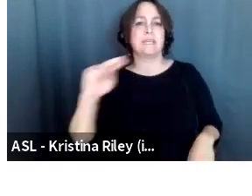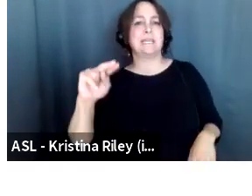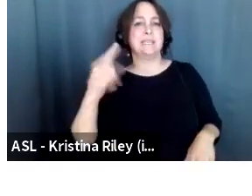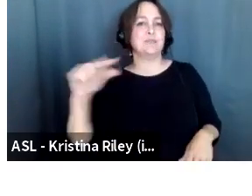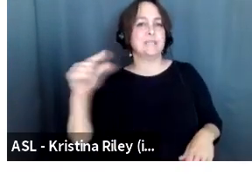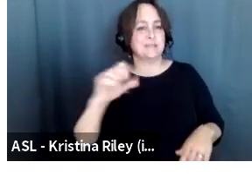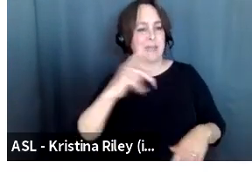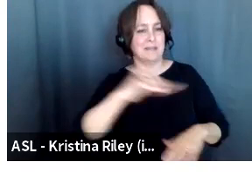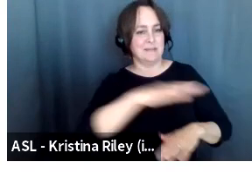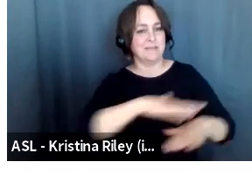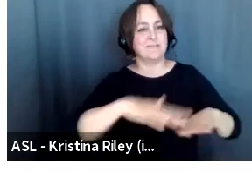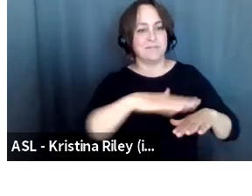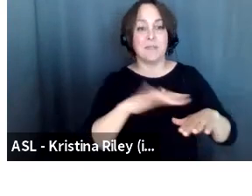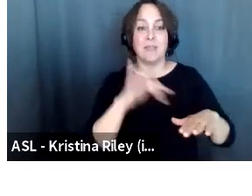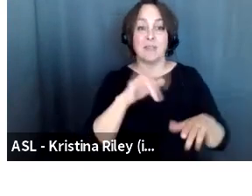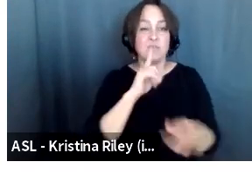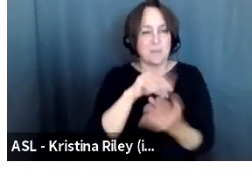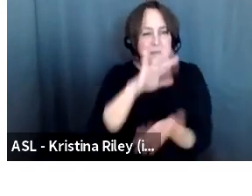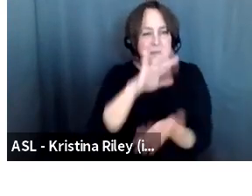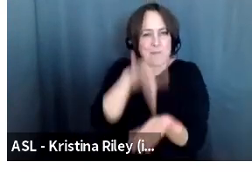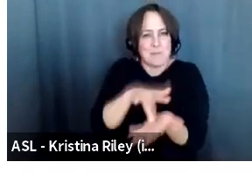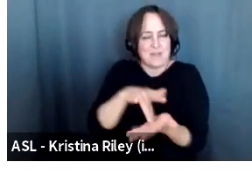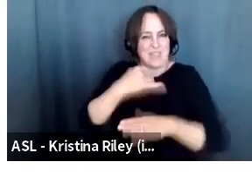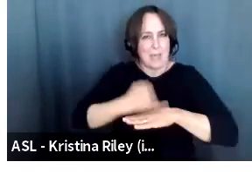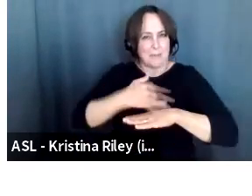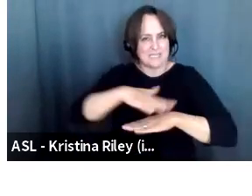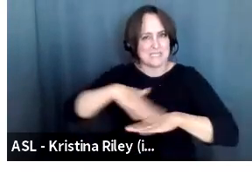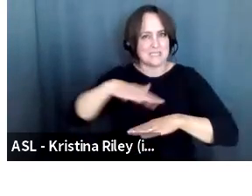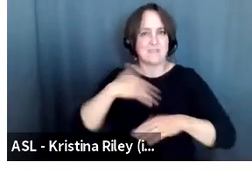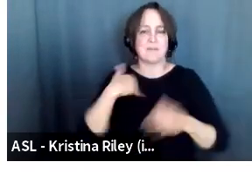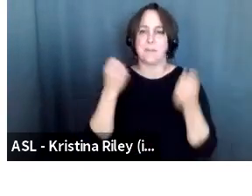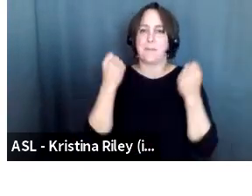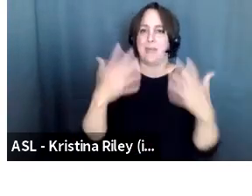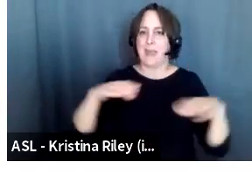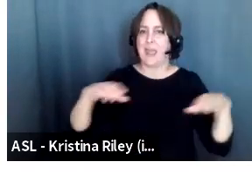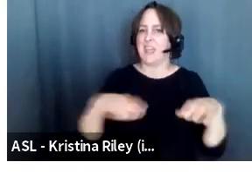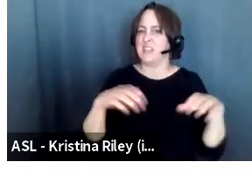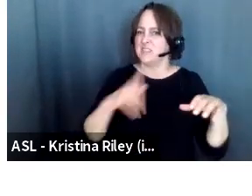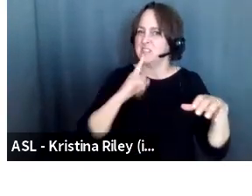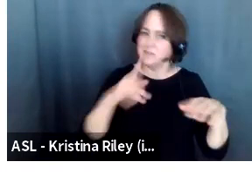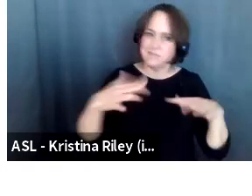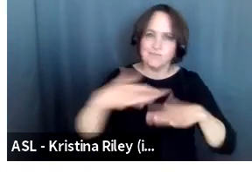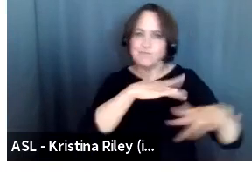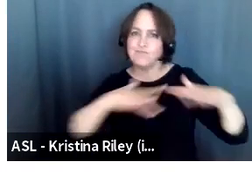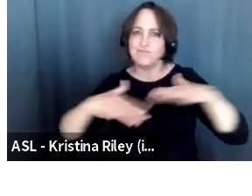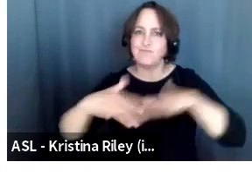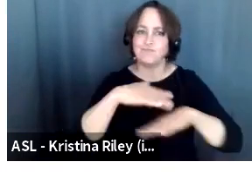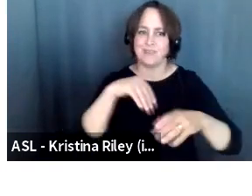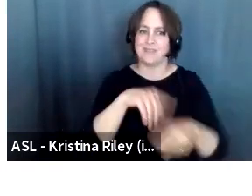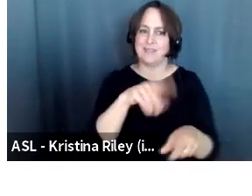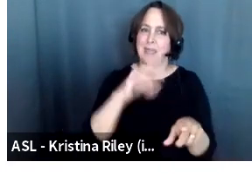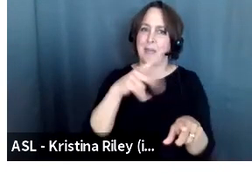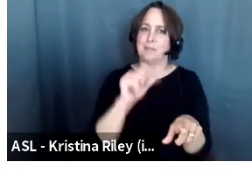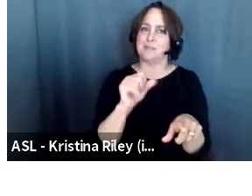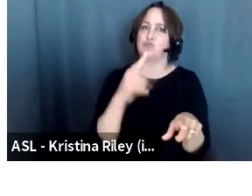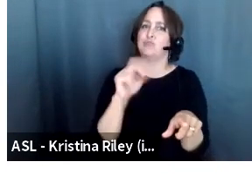here in the middle of the campus. And so there is a lot of activity across the campus green, going in and